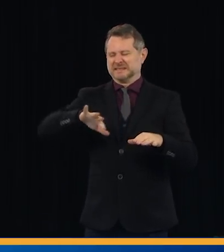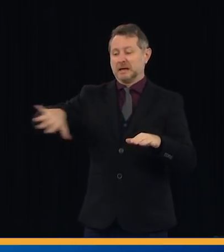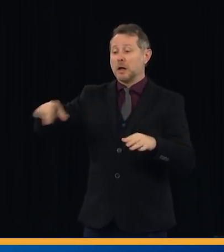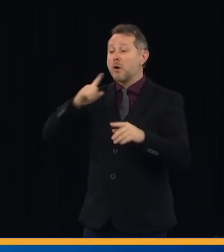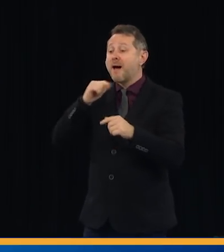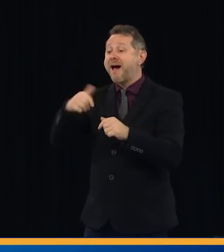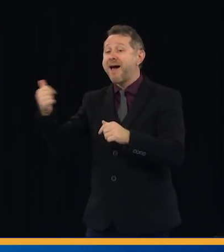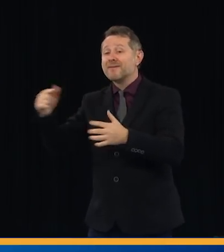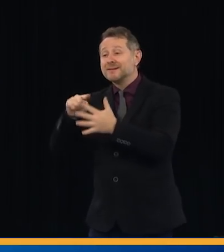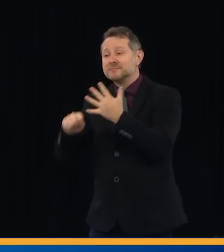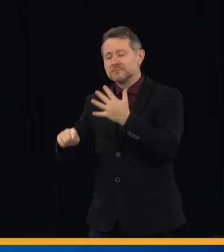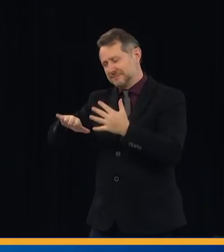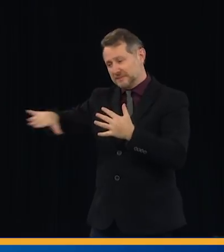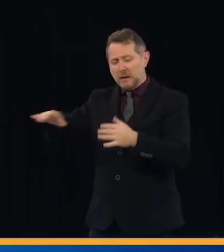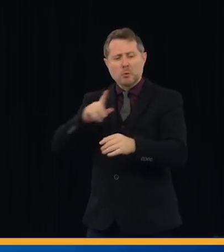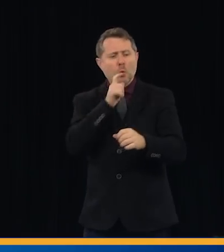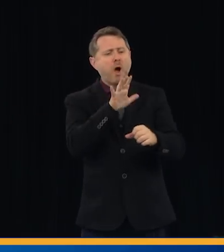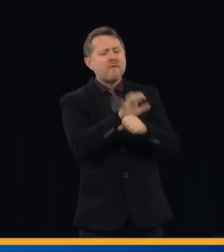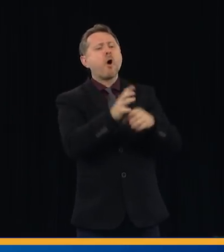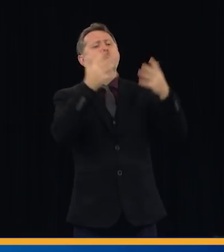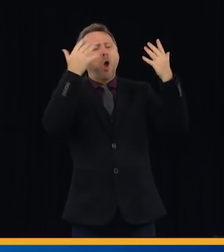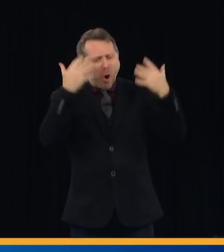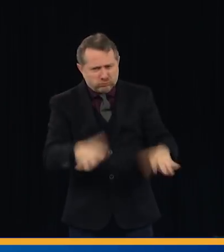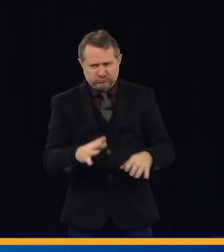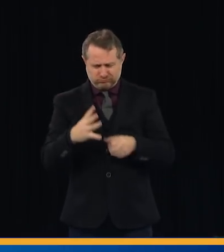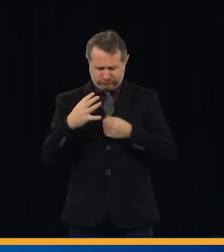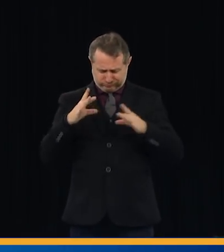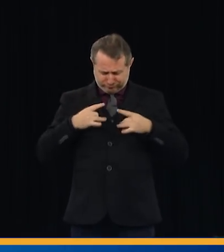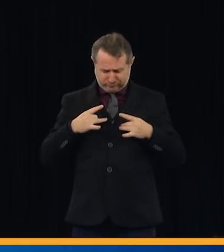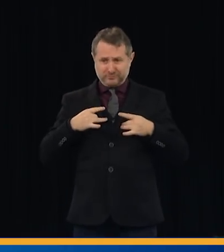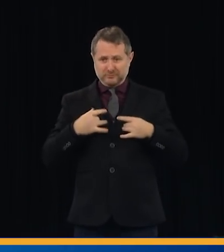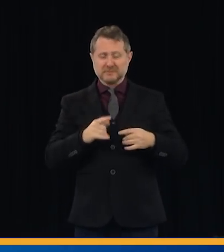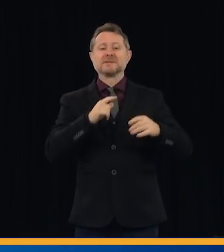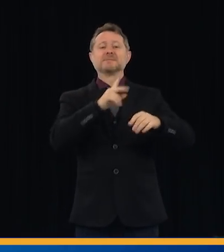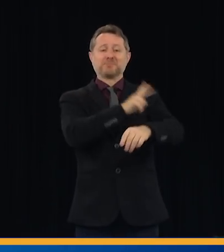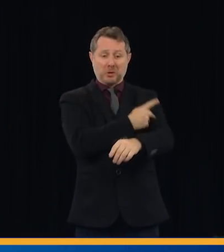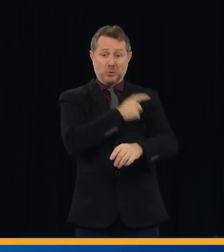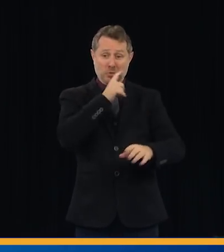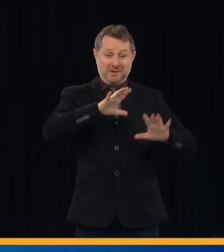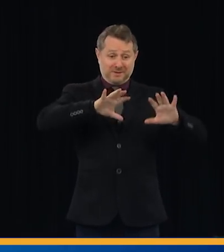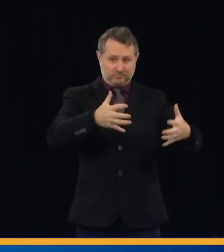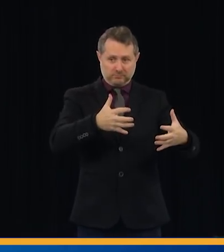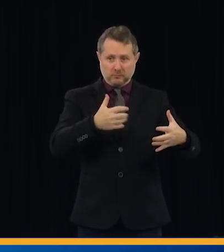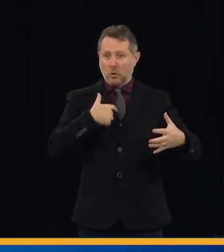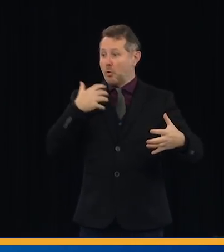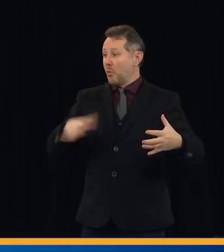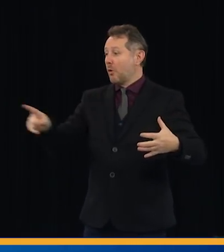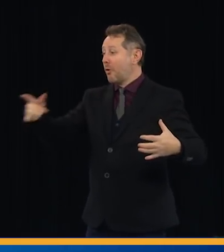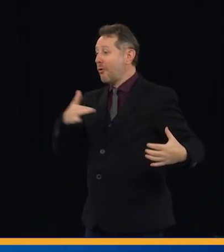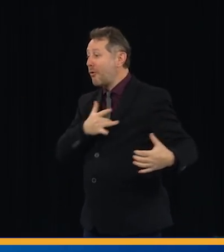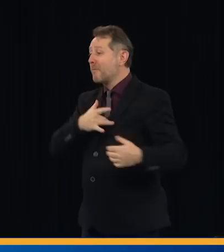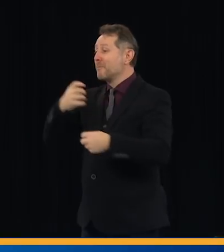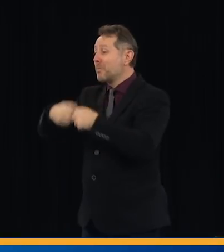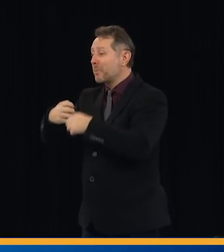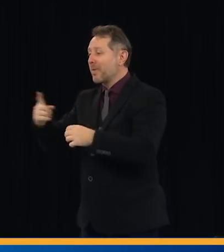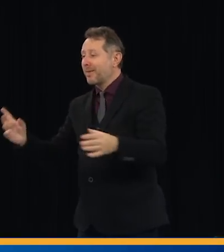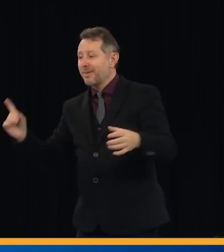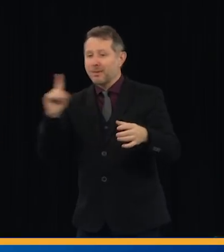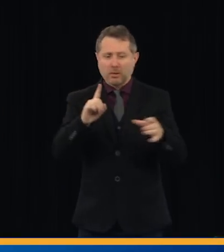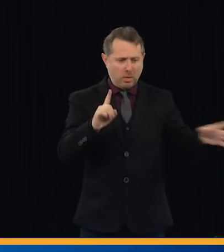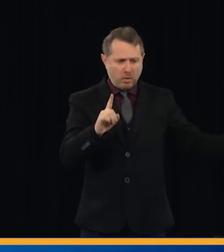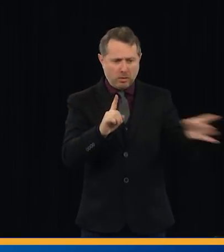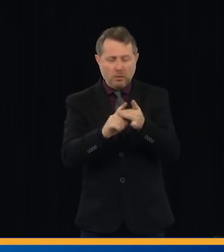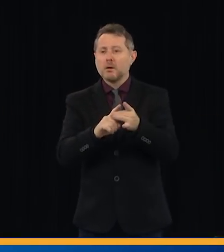You don't want a person who goes into a hospital with one situation developing COVID because they happen to be exposed. So this